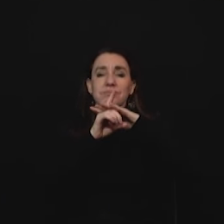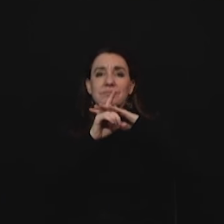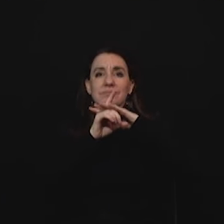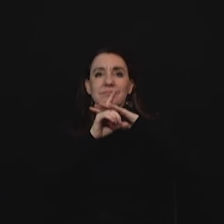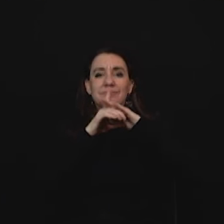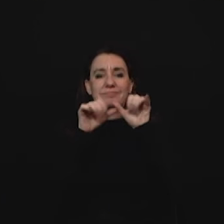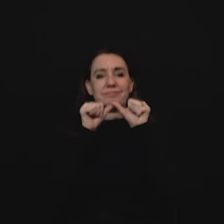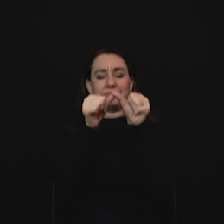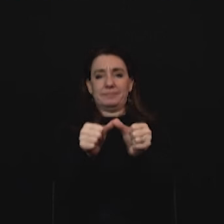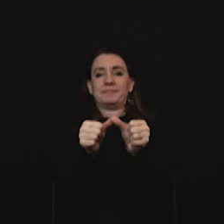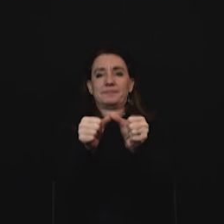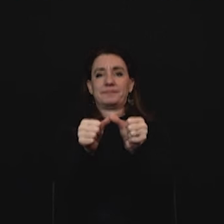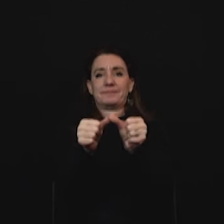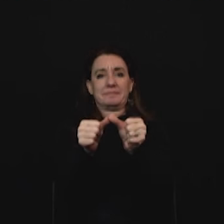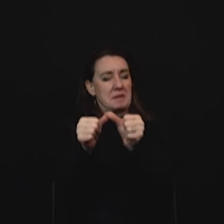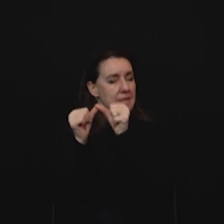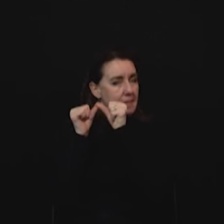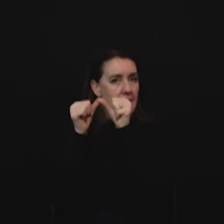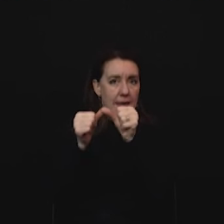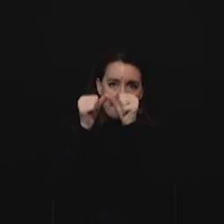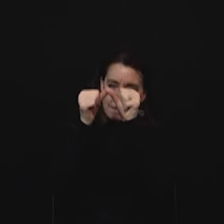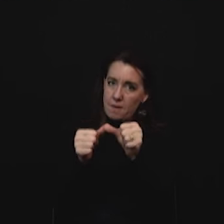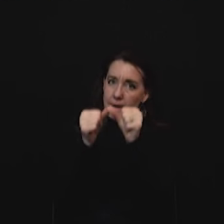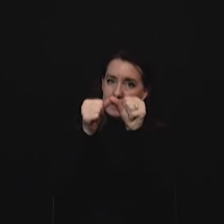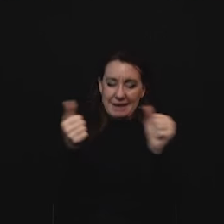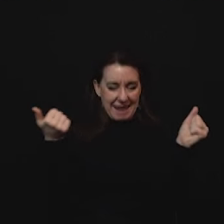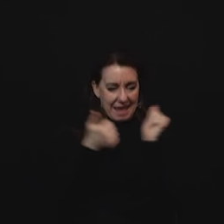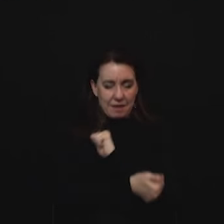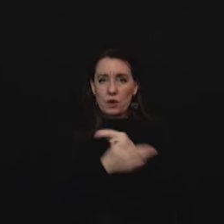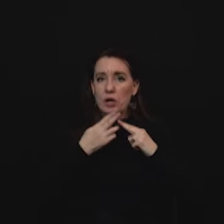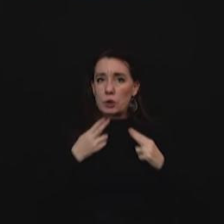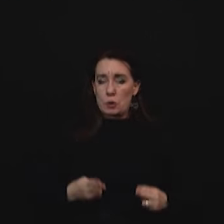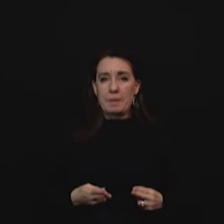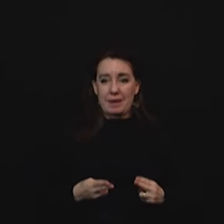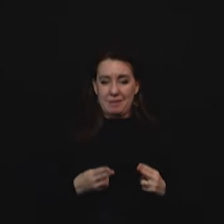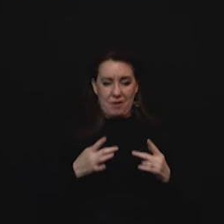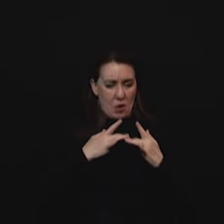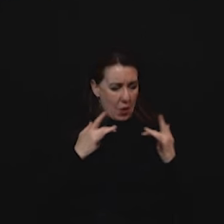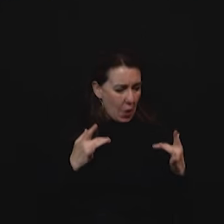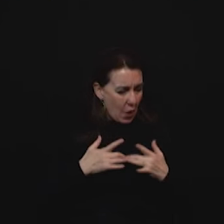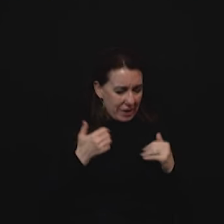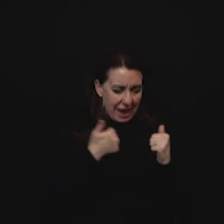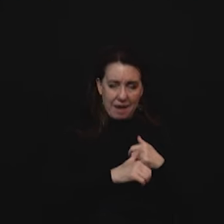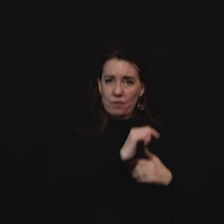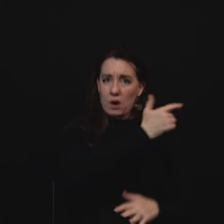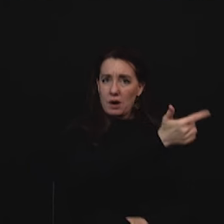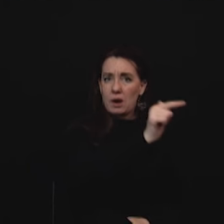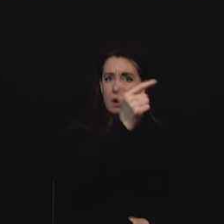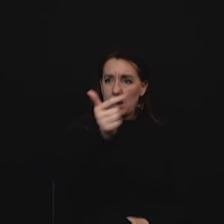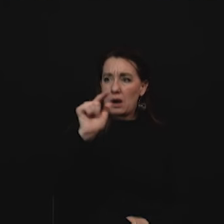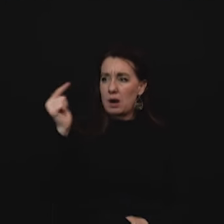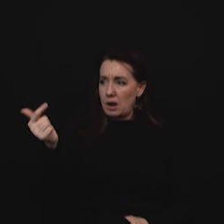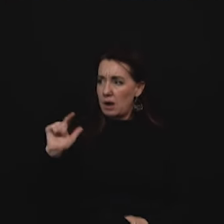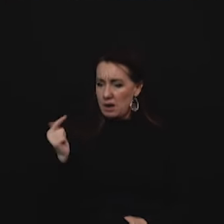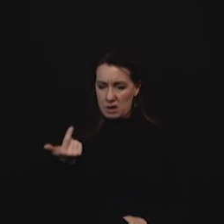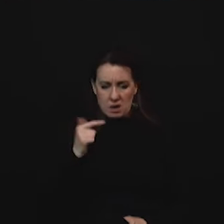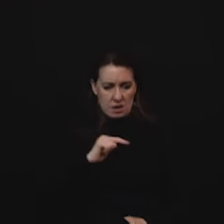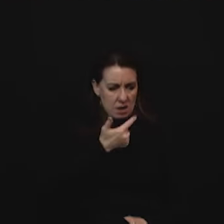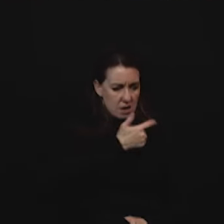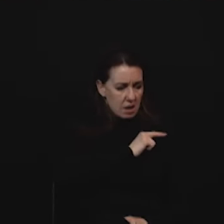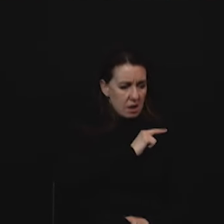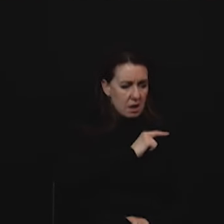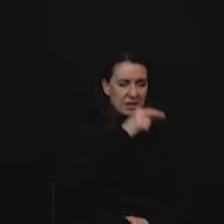leave. It would live on in every human heart, whispering to every one of God's children, God doesn't